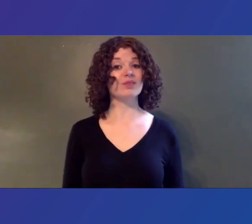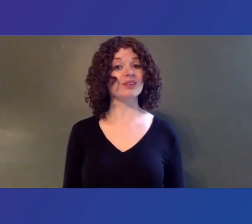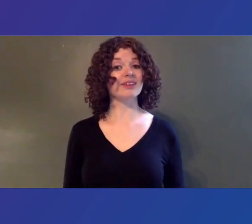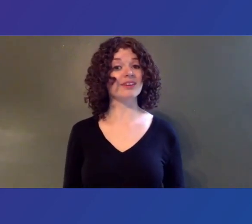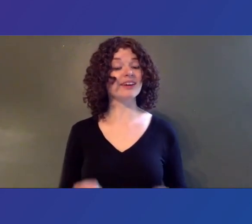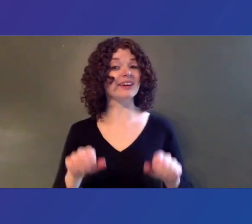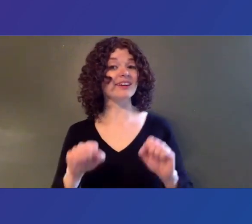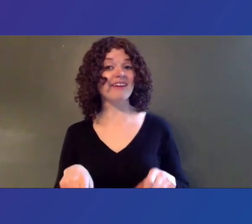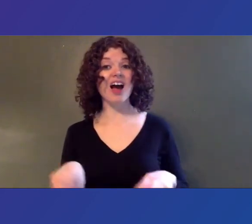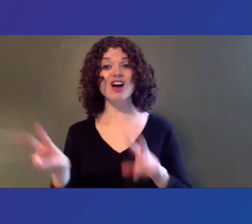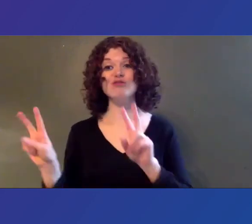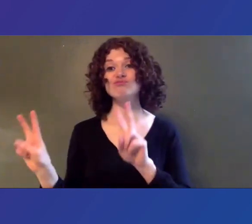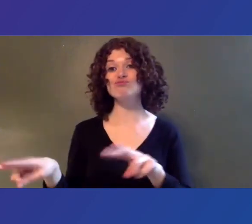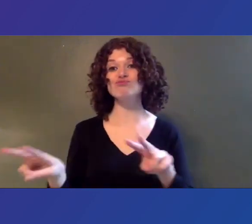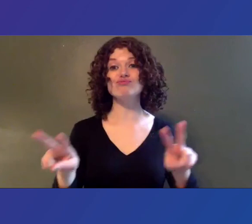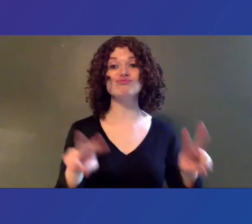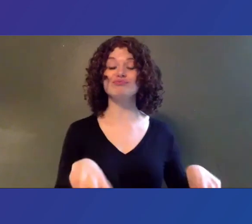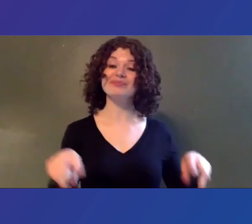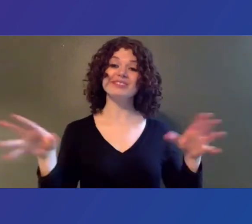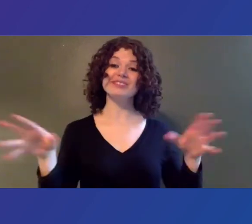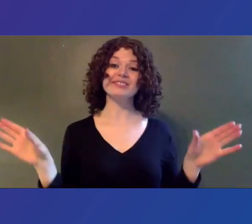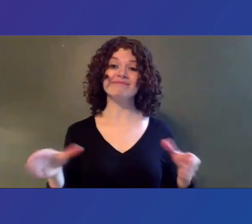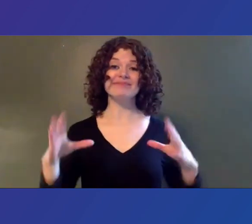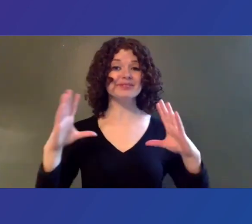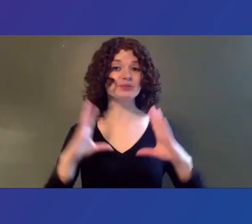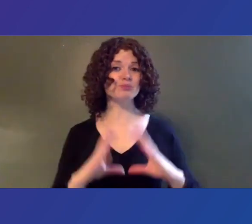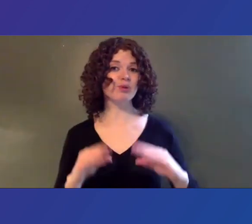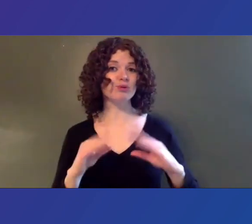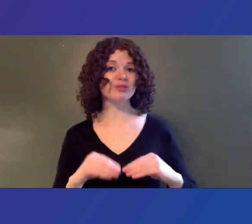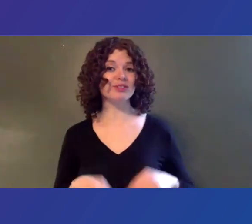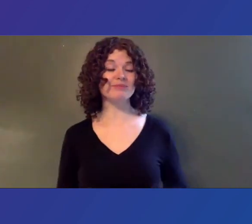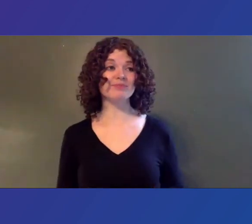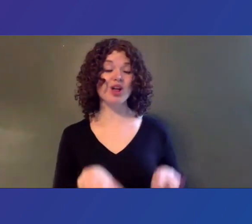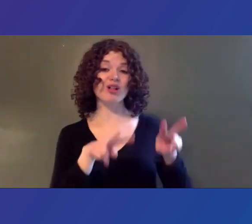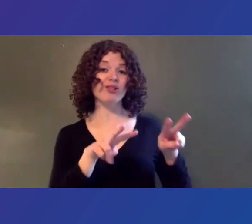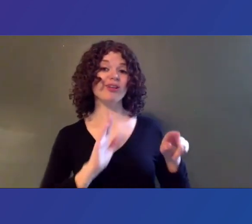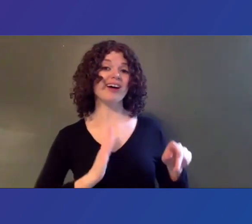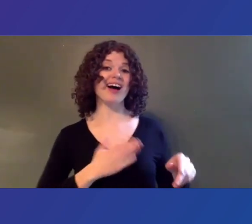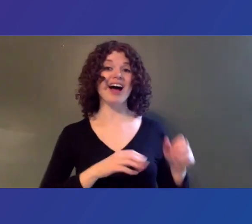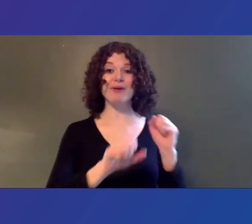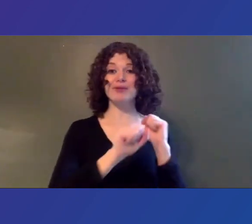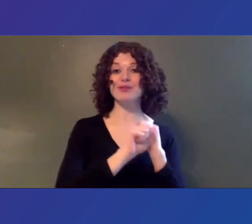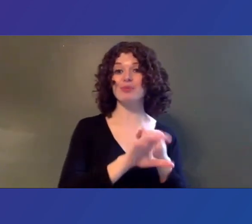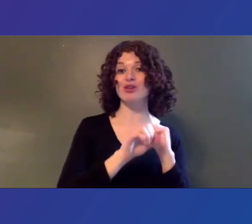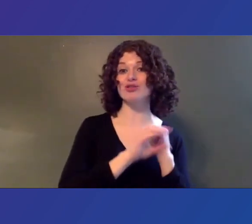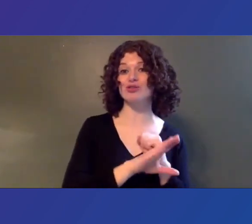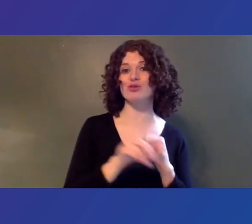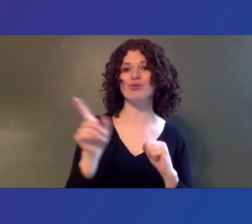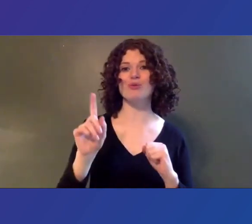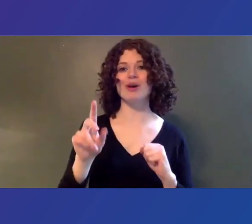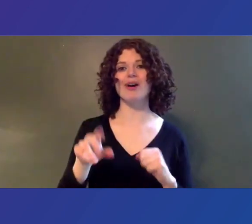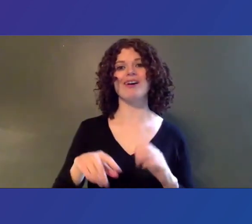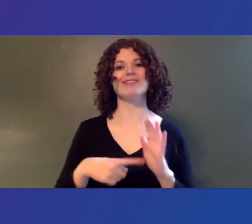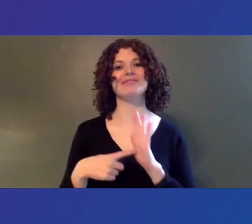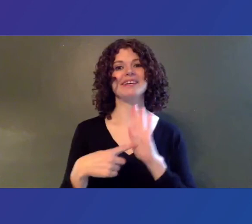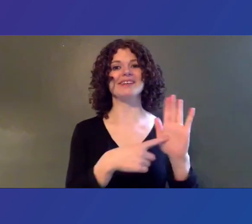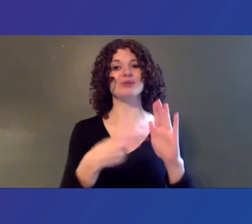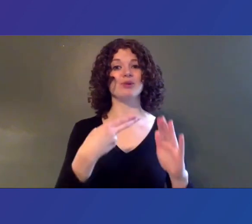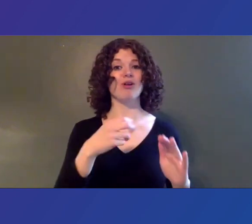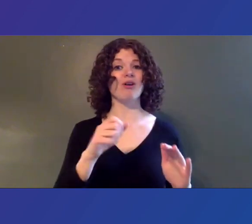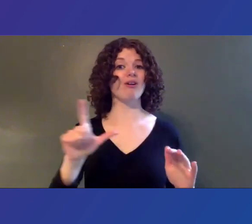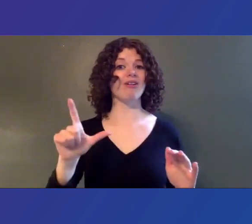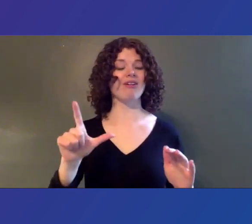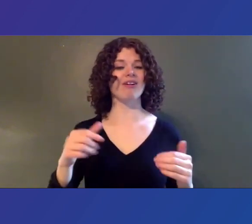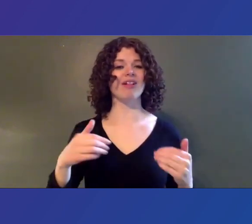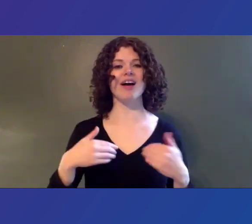of course. Don't forget to visit our sponsors in the exhibitor hall. They're having a bunch of